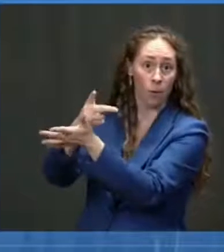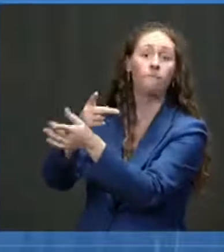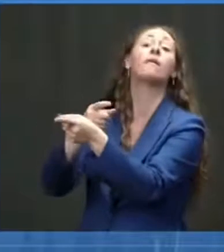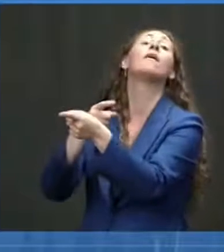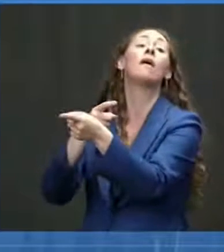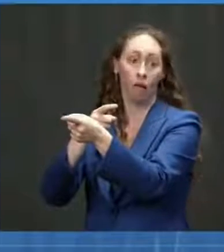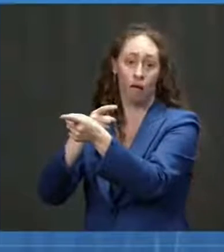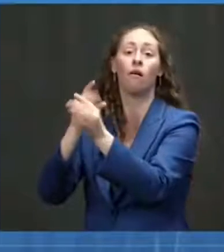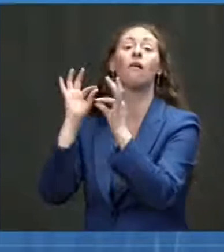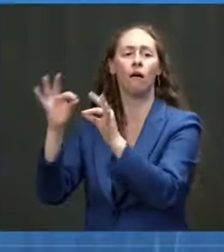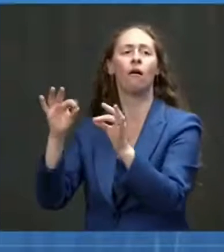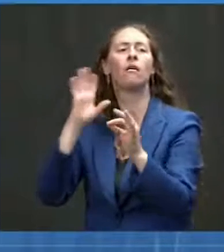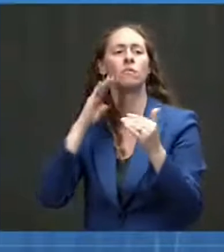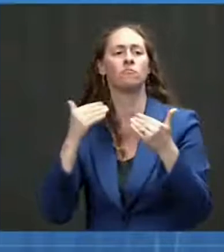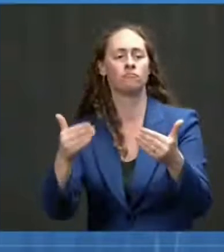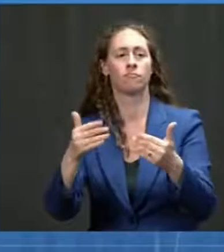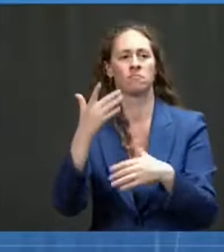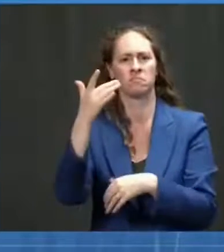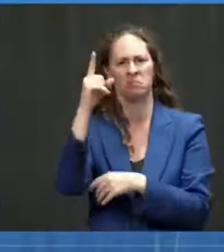20th.